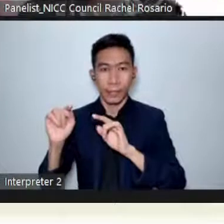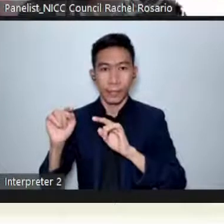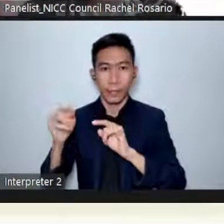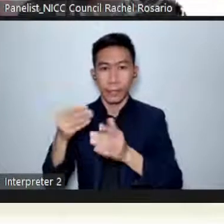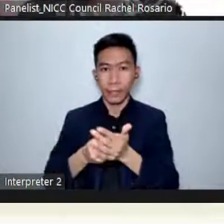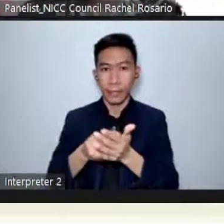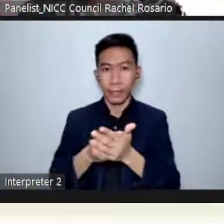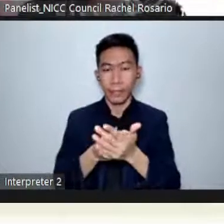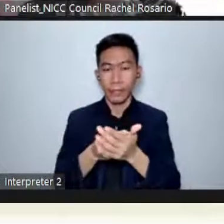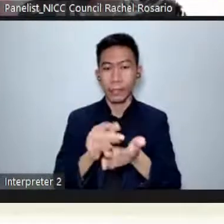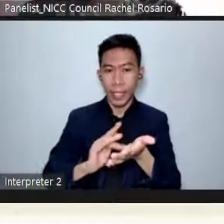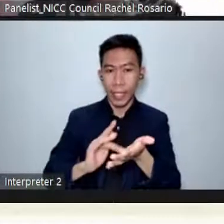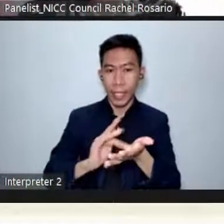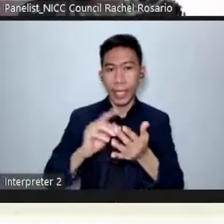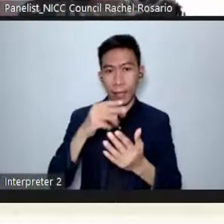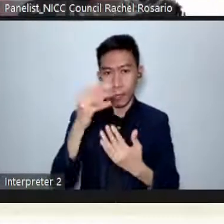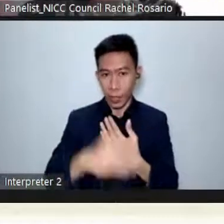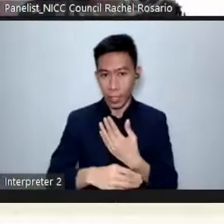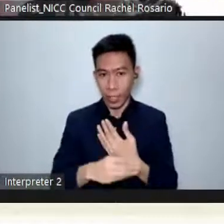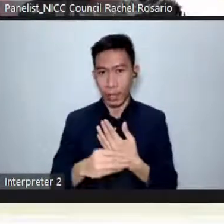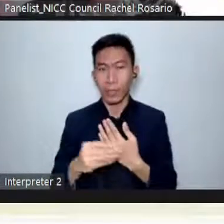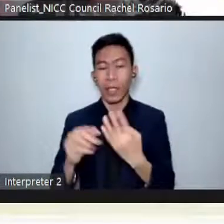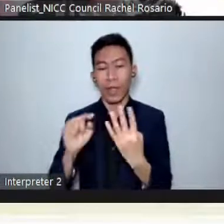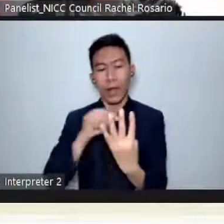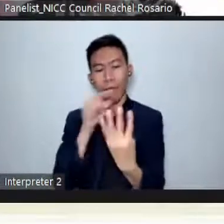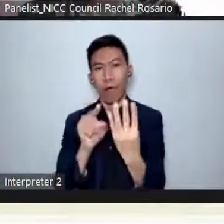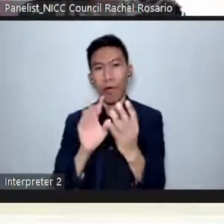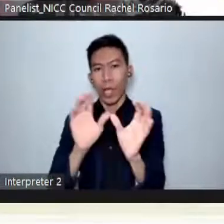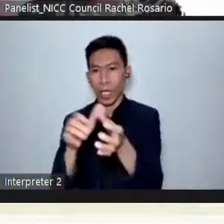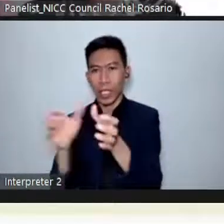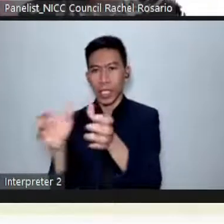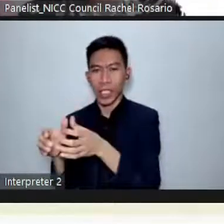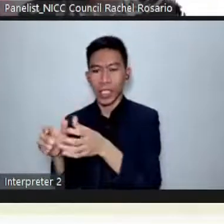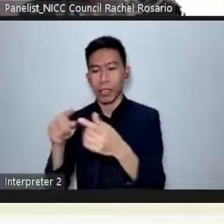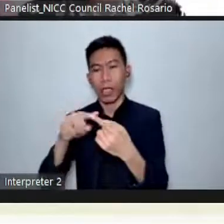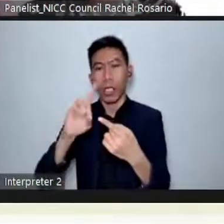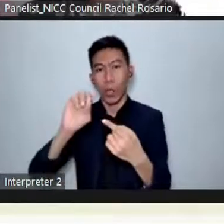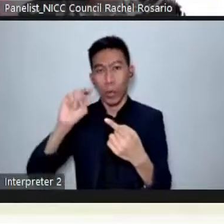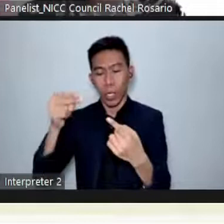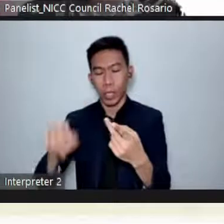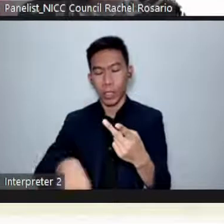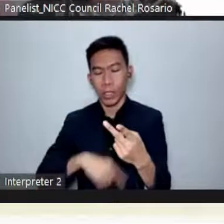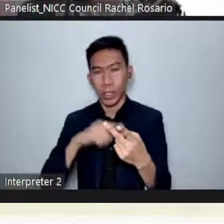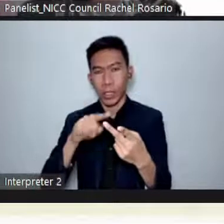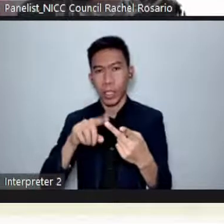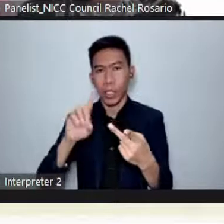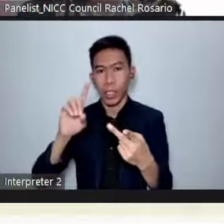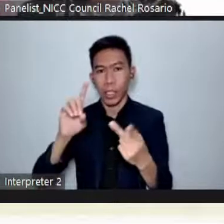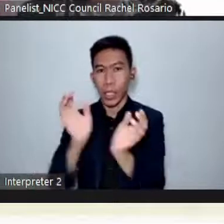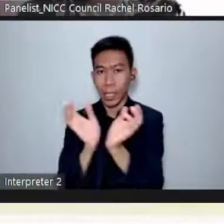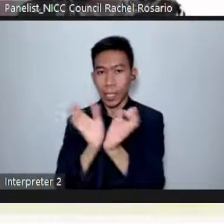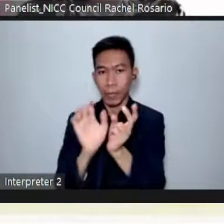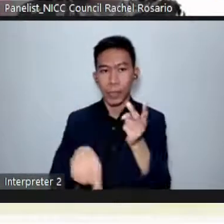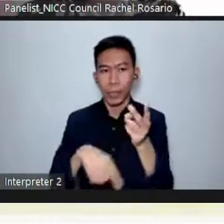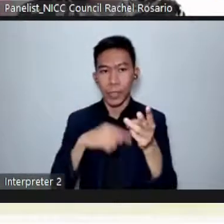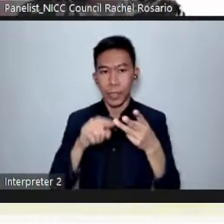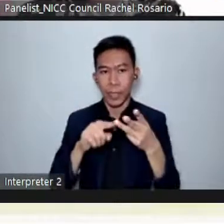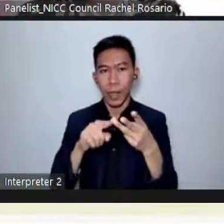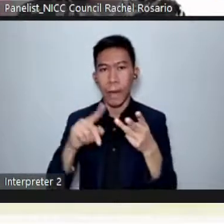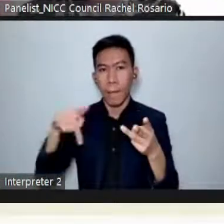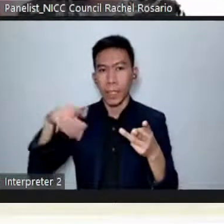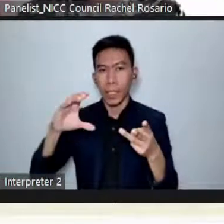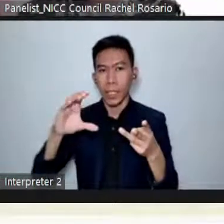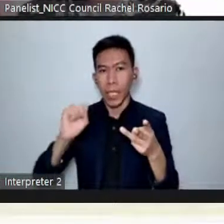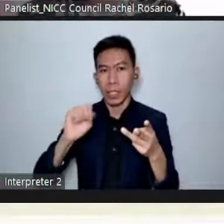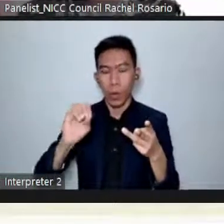financial and medical programs of 4 agencies in the Malasakit centers: DOH, DSWD, PCSO,